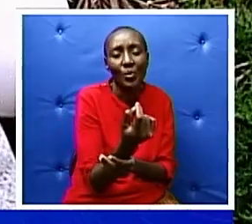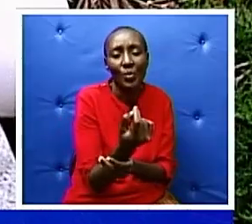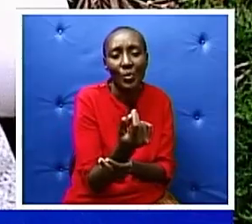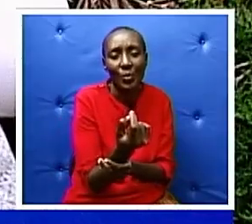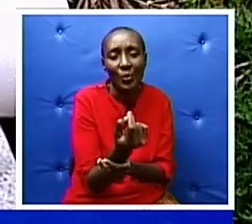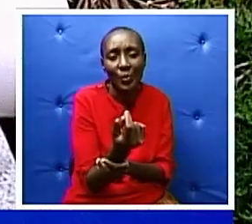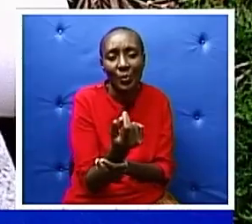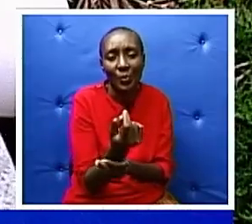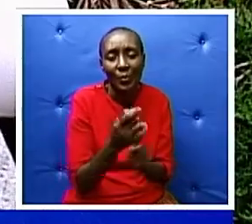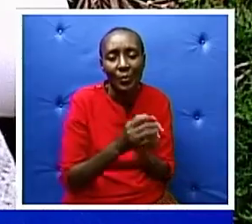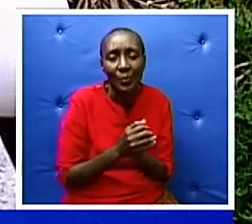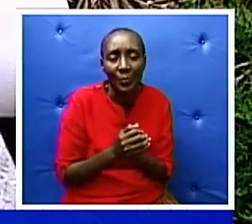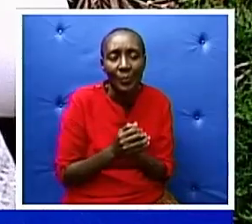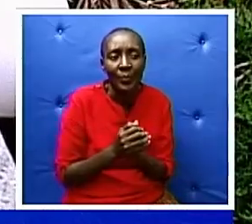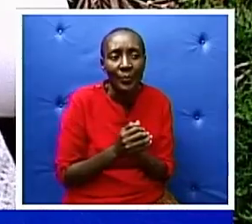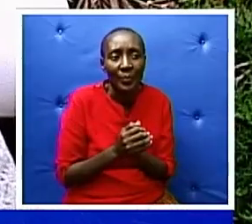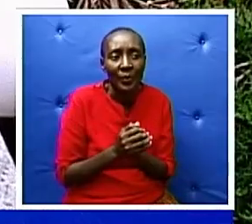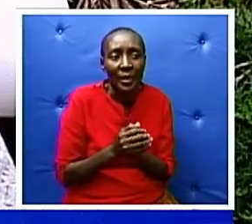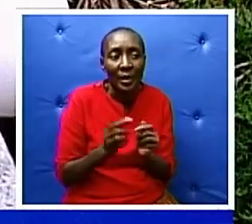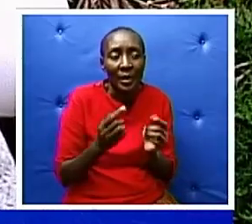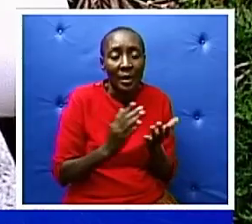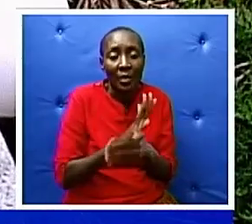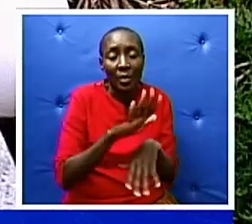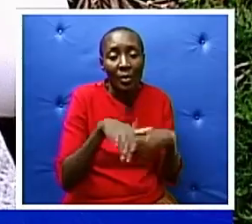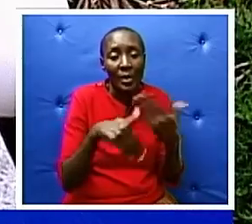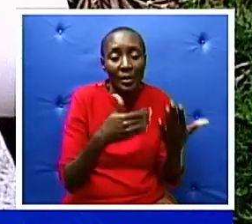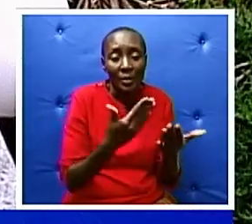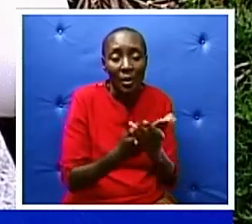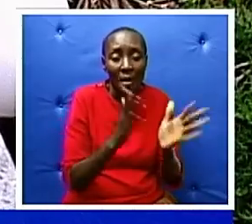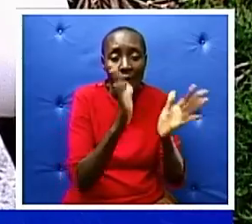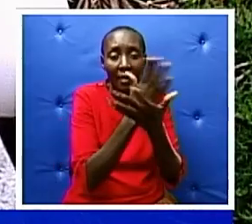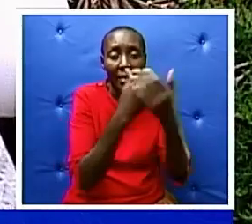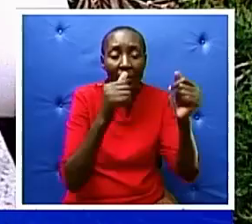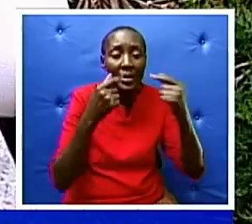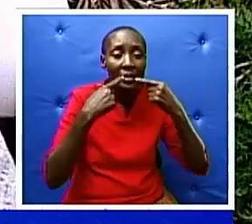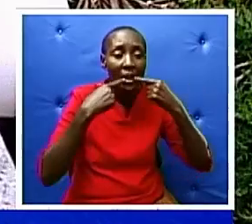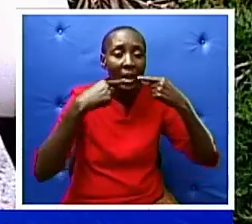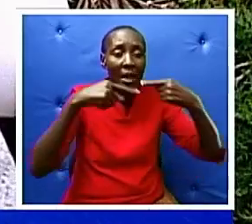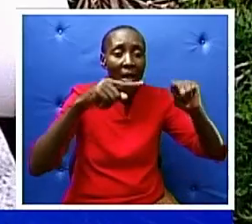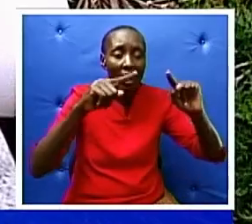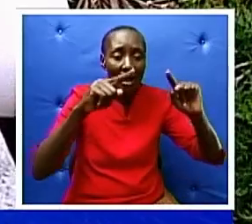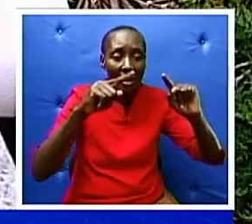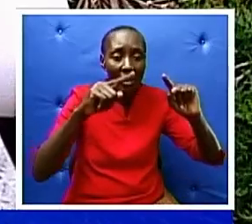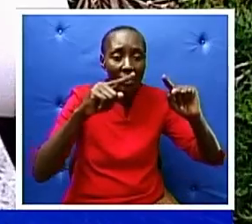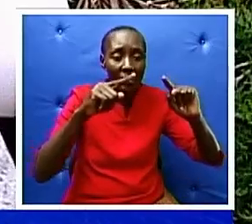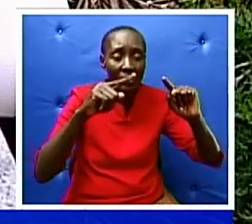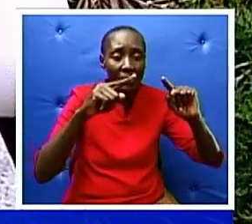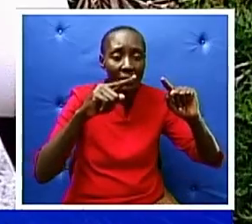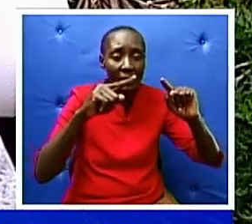And from all that, the president has announced this in the middle of